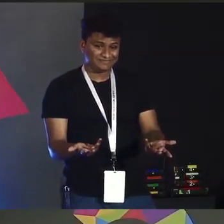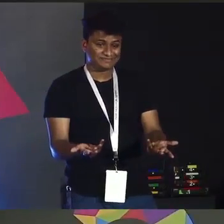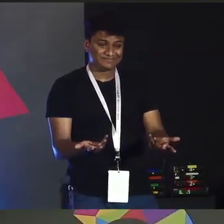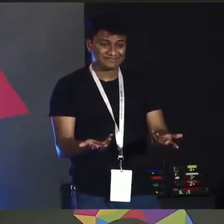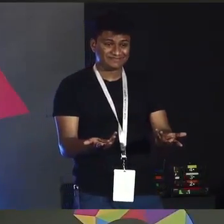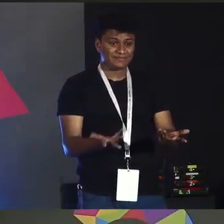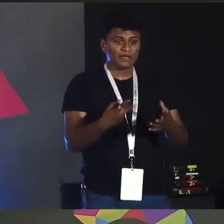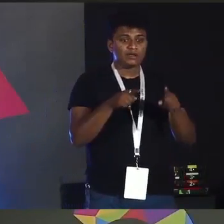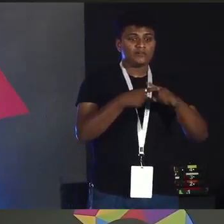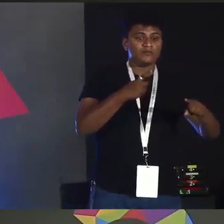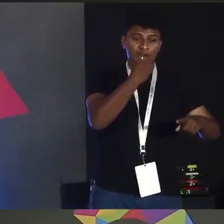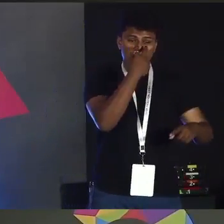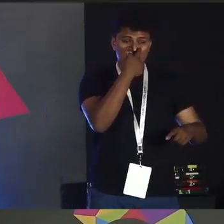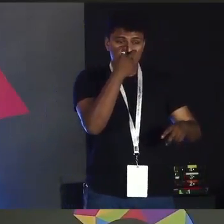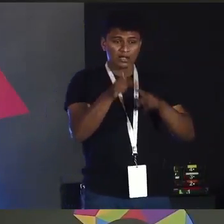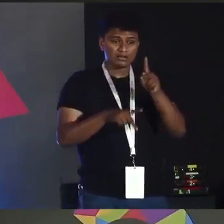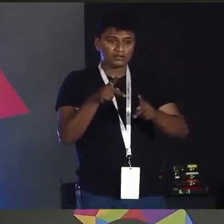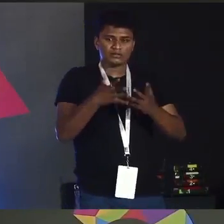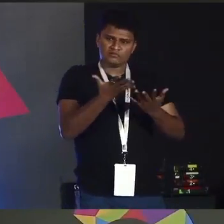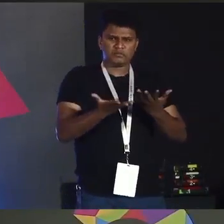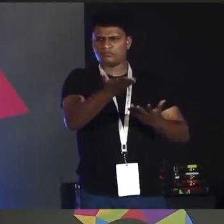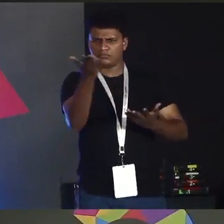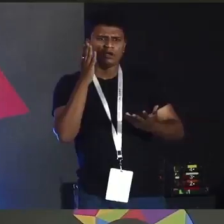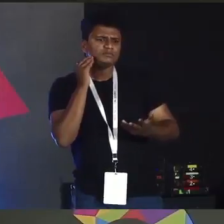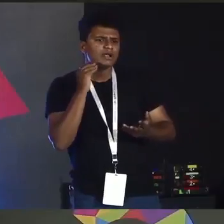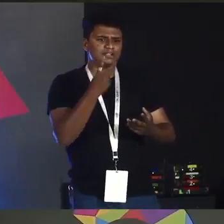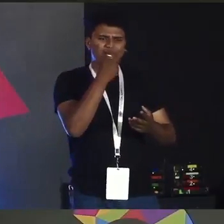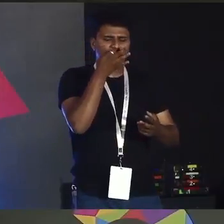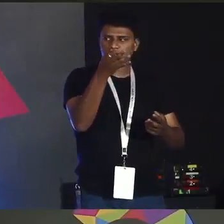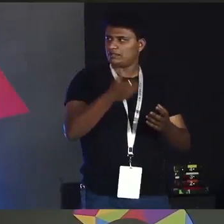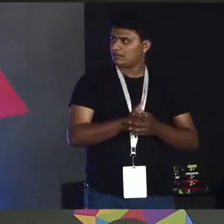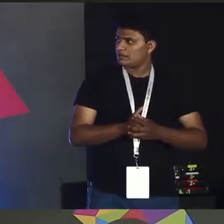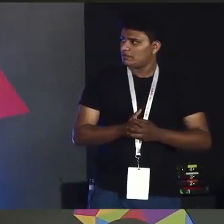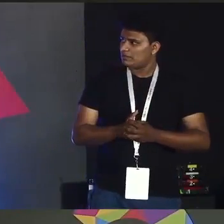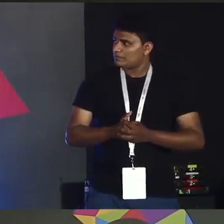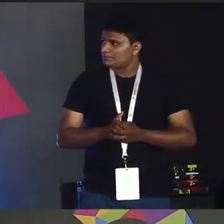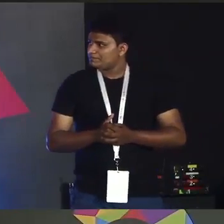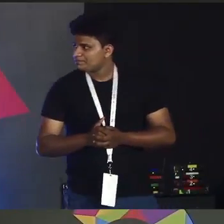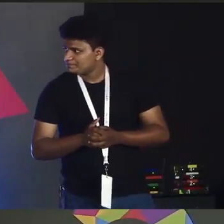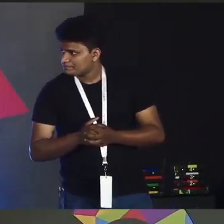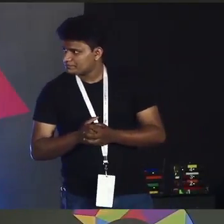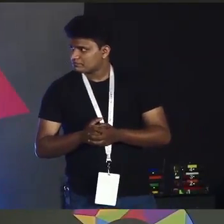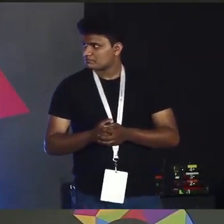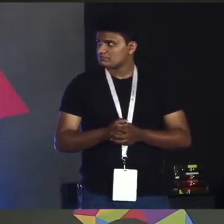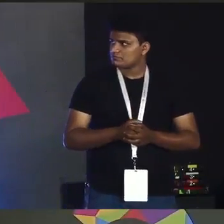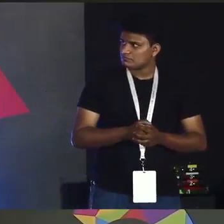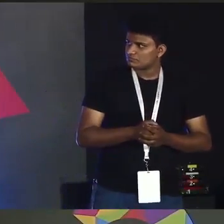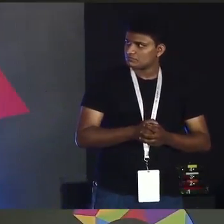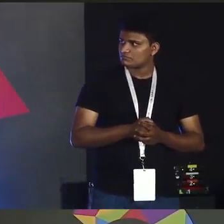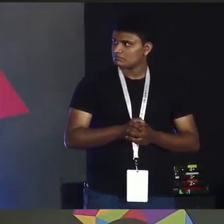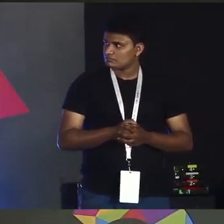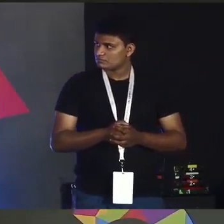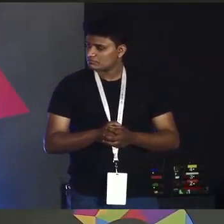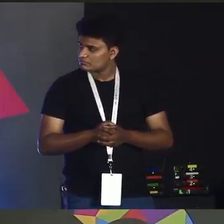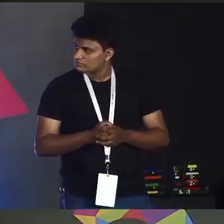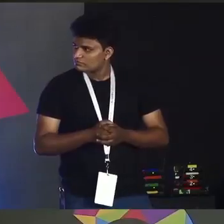The blind people, we have experienced a lot, you know, in this particular, I mean, that's the, to be honest, that's one very valuable